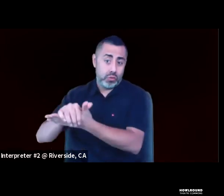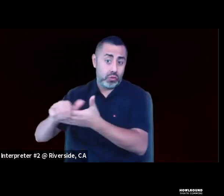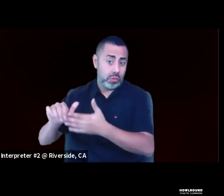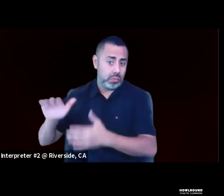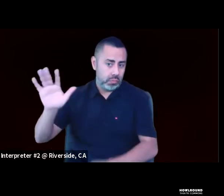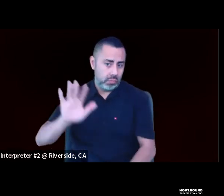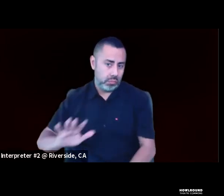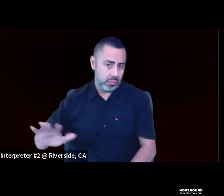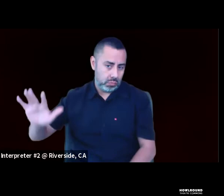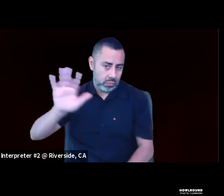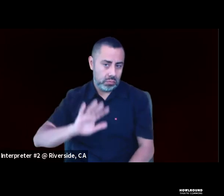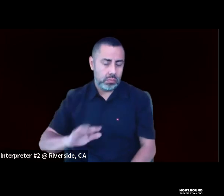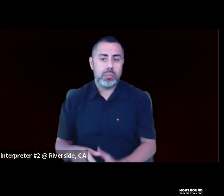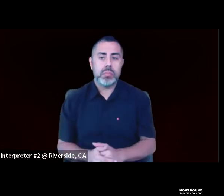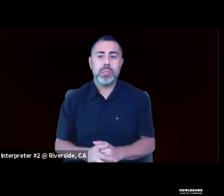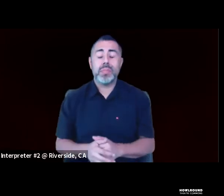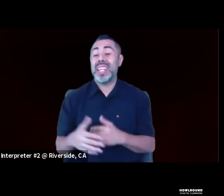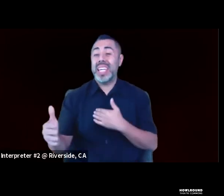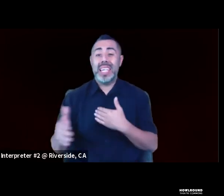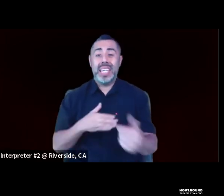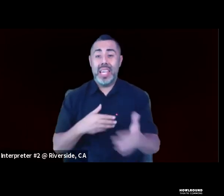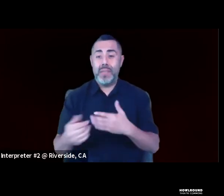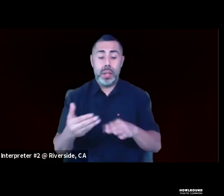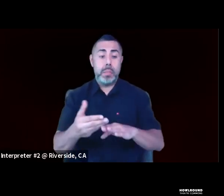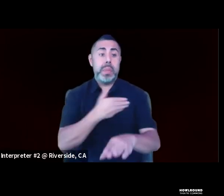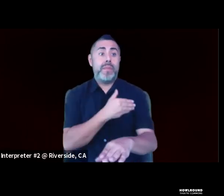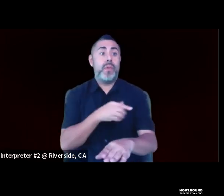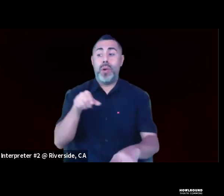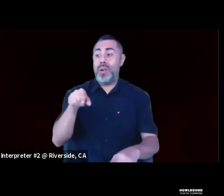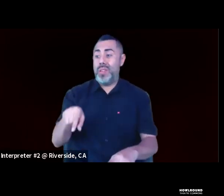Even before this pandemic,